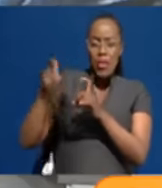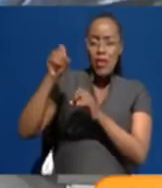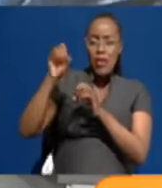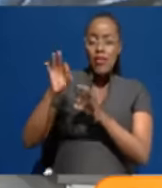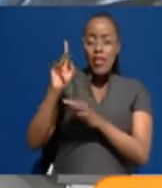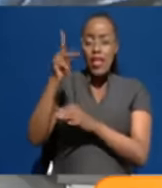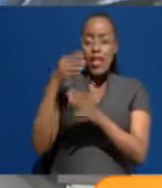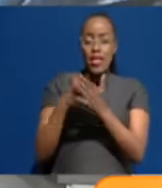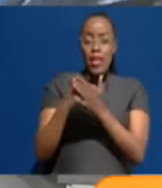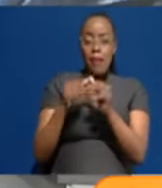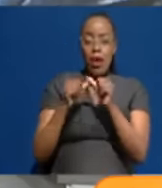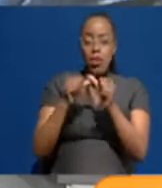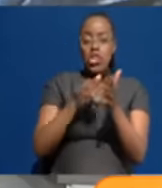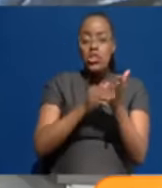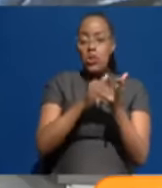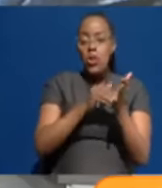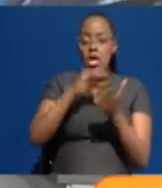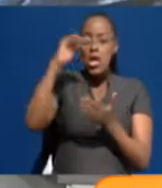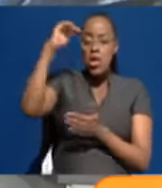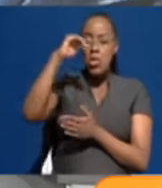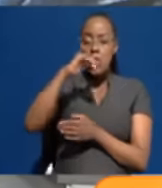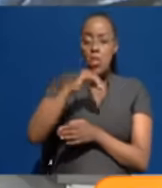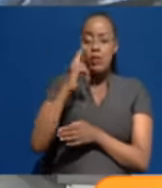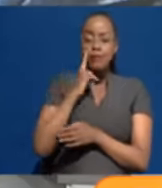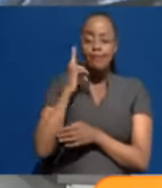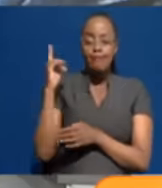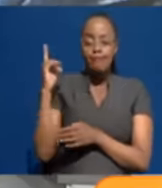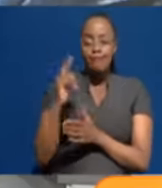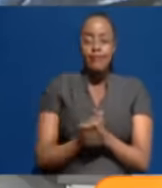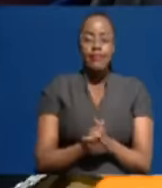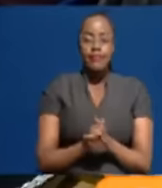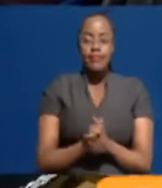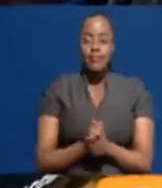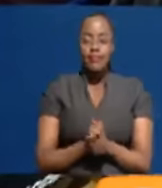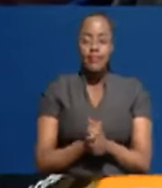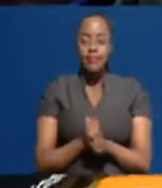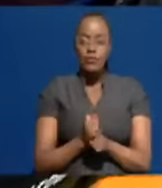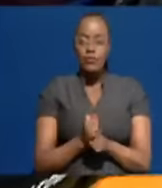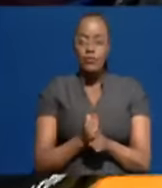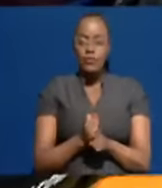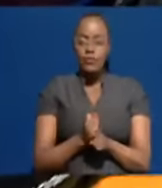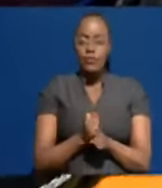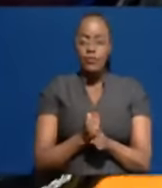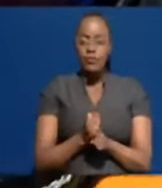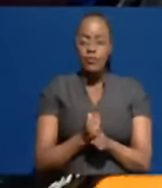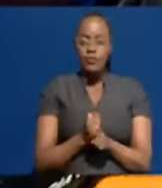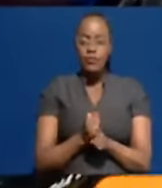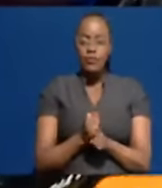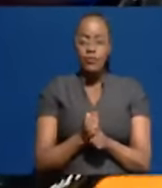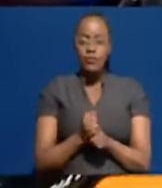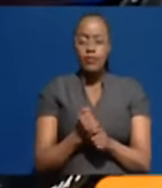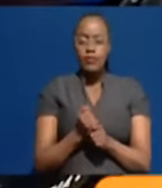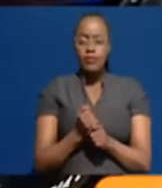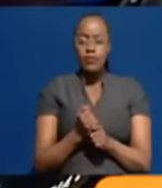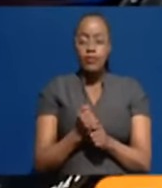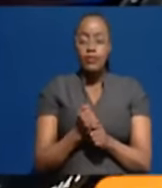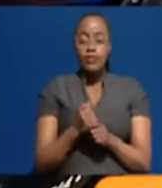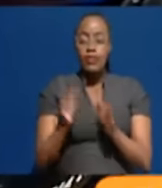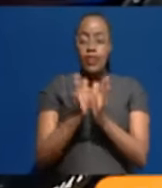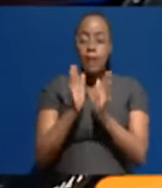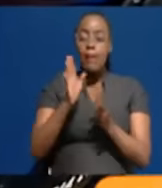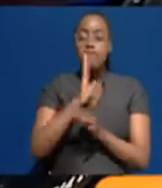shilling dwindles. Shemtai Goin reports. Treasury always comes and... The